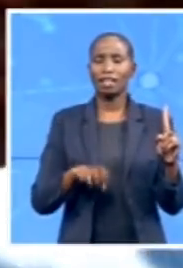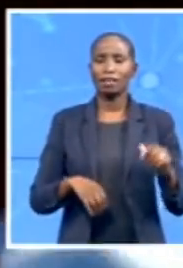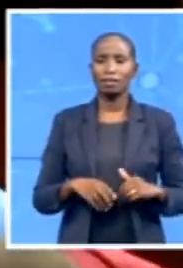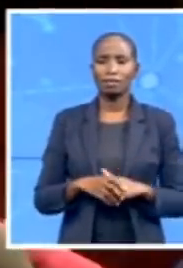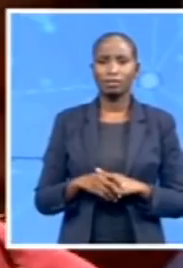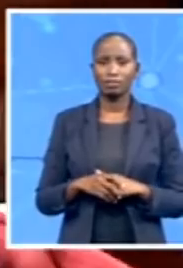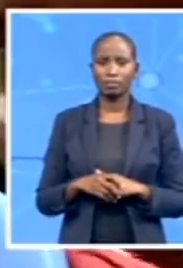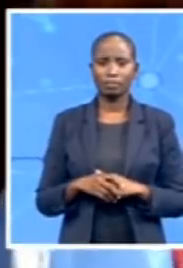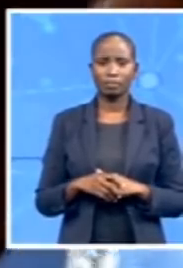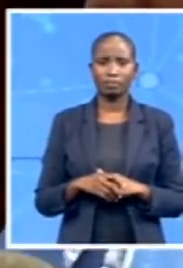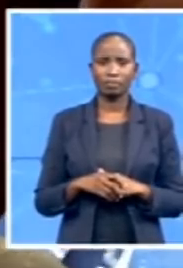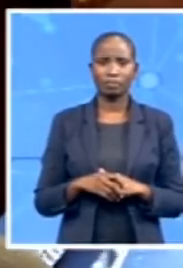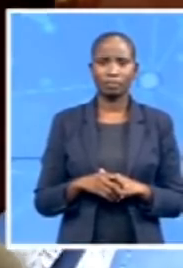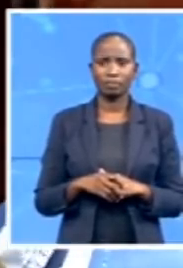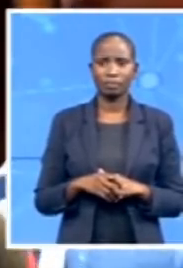Can you talk after me?